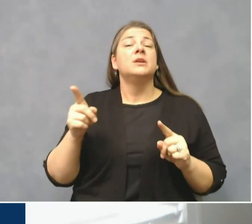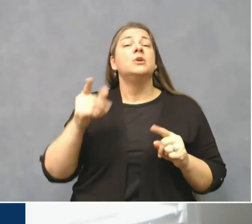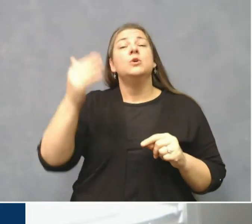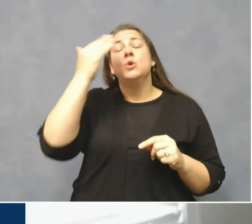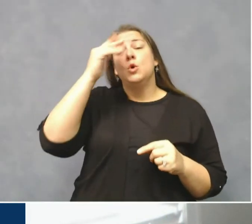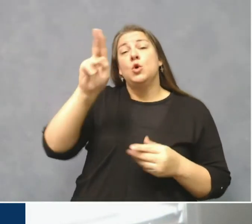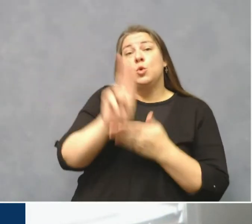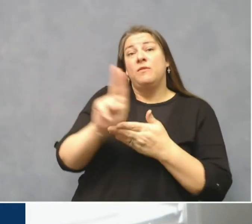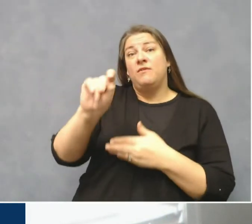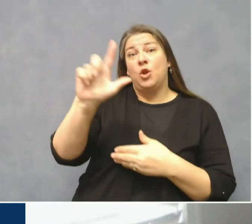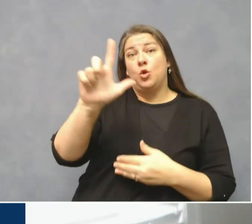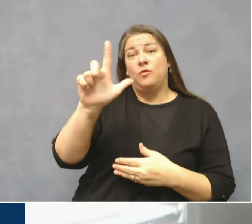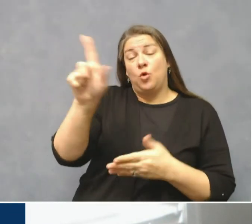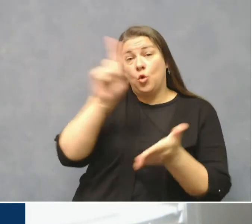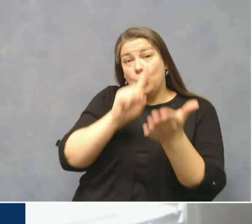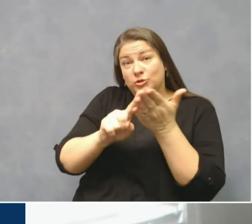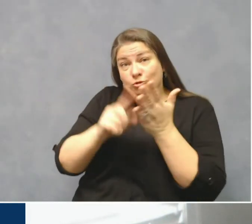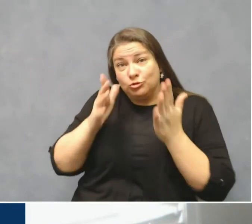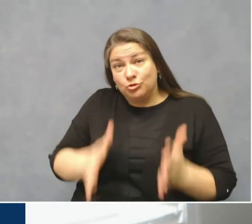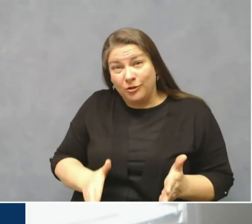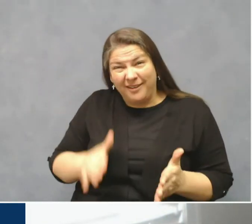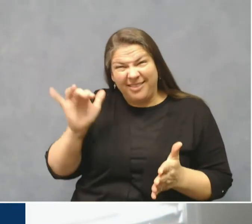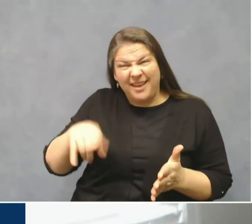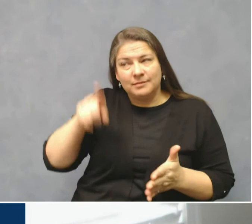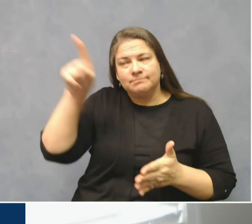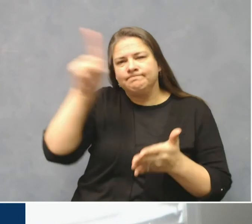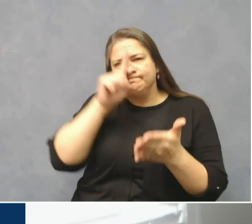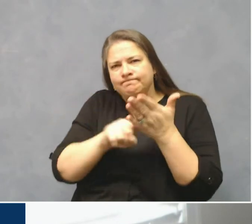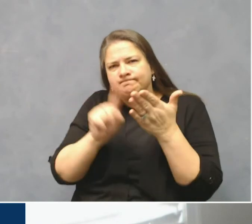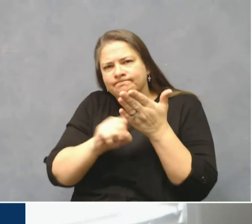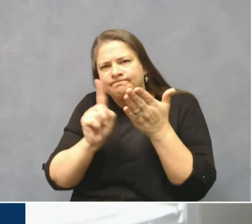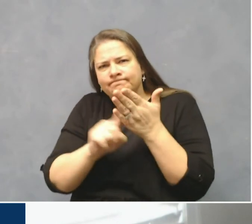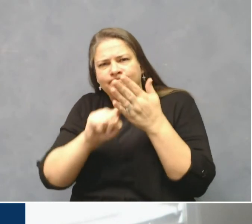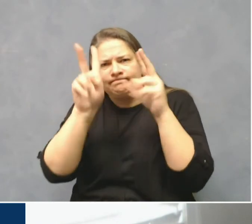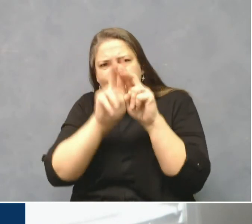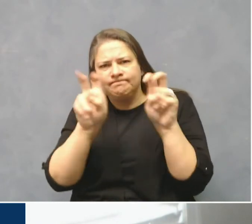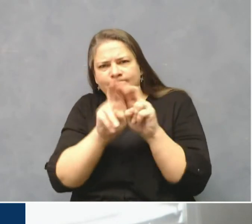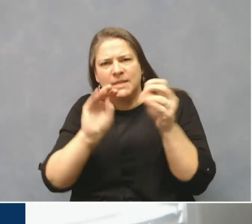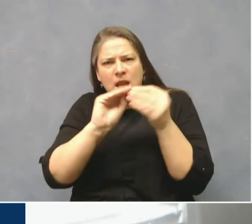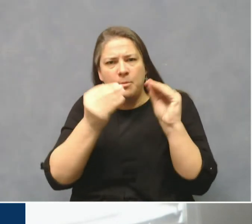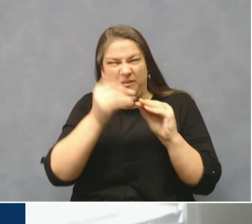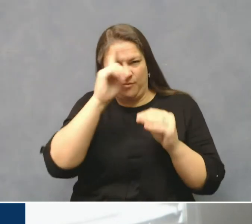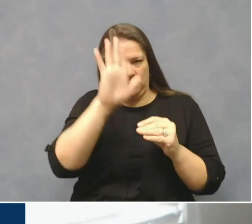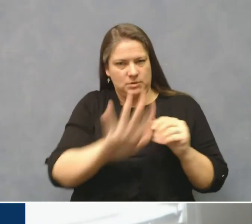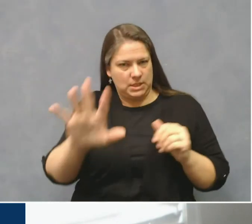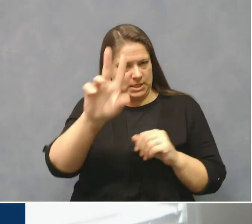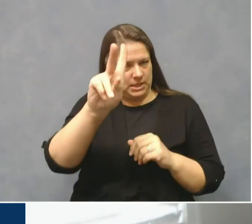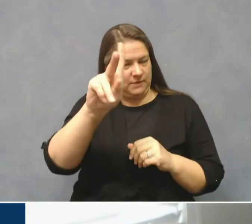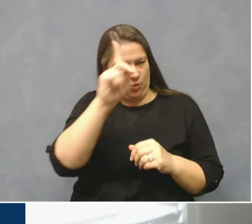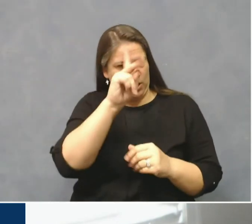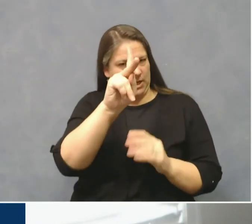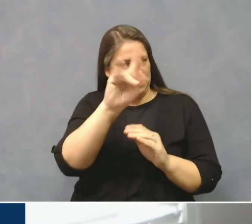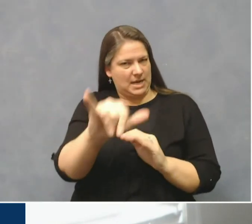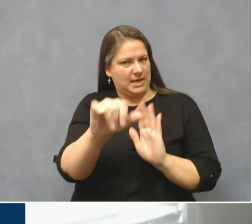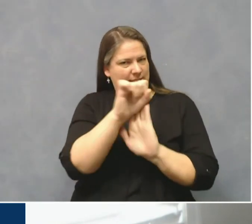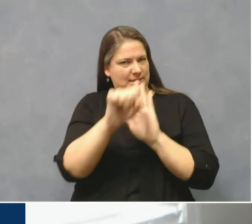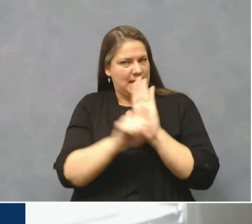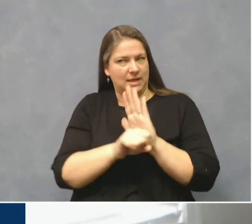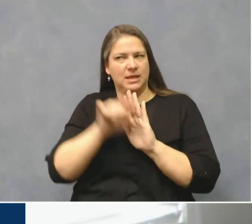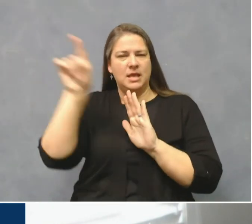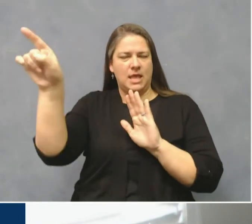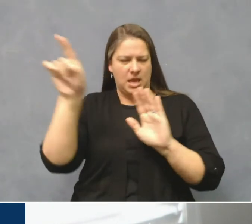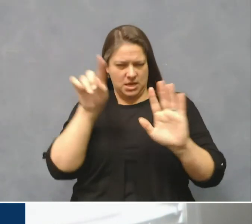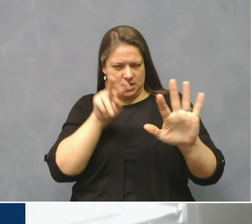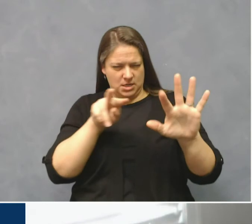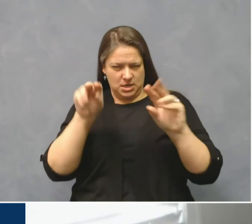Louisville analyze and look at the data that's available for the state of Kentucky and do their own modeling, they are